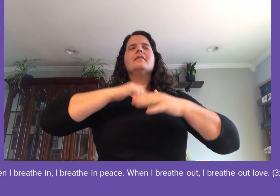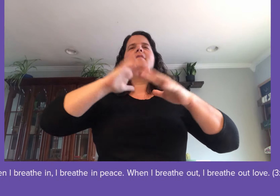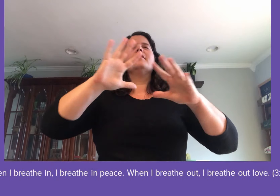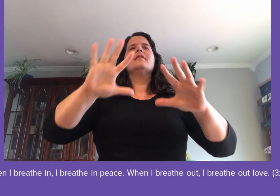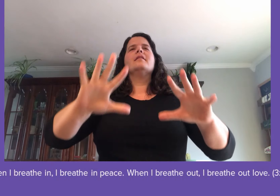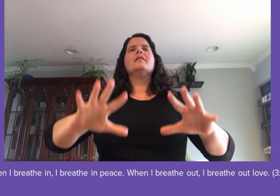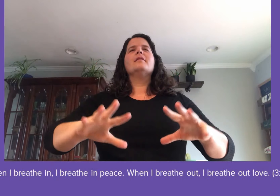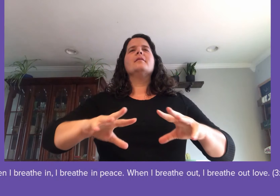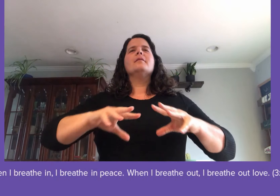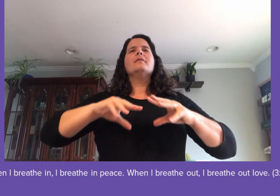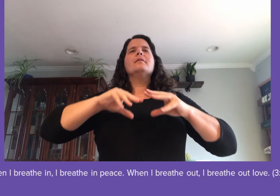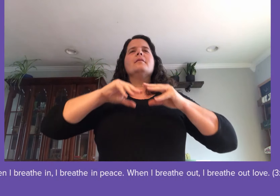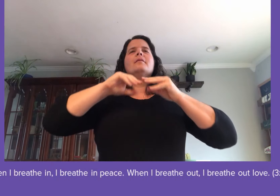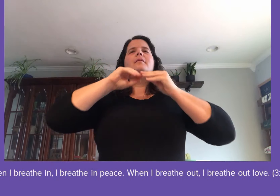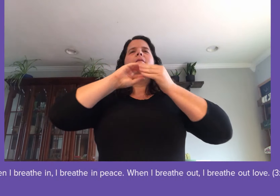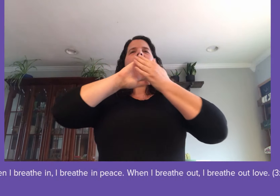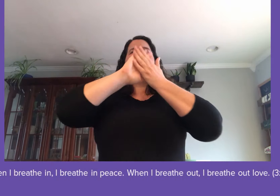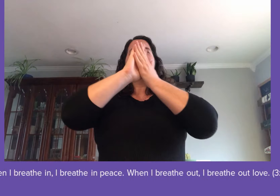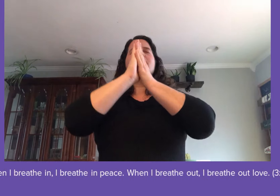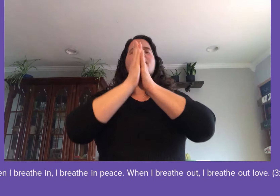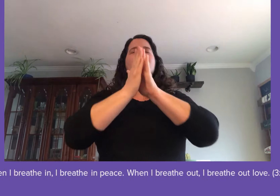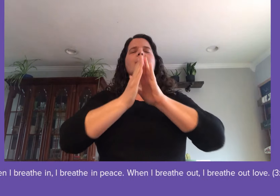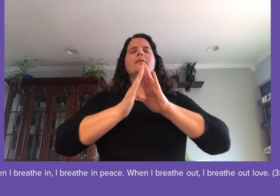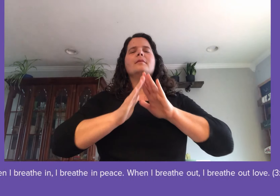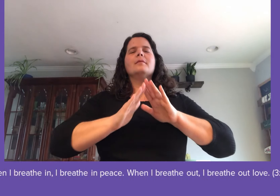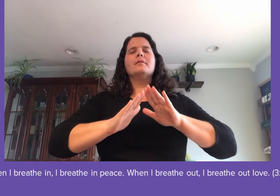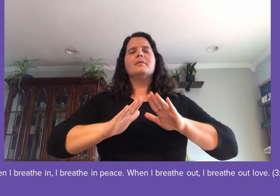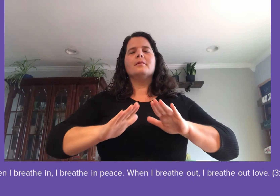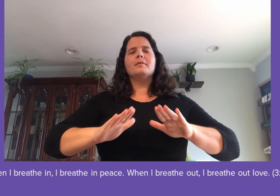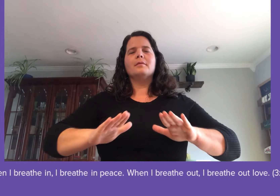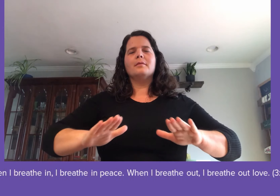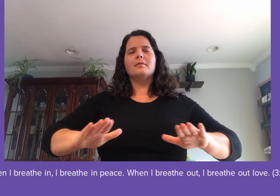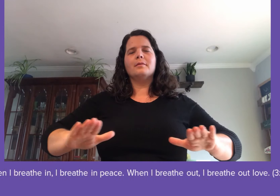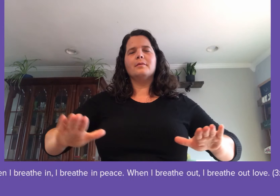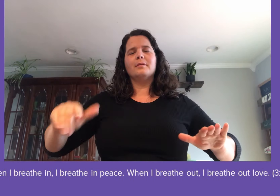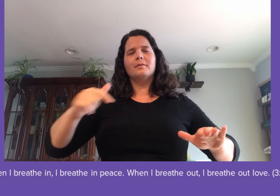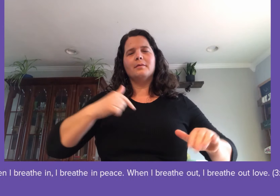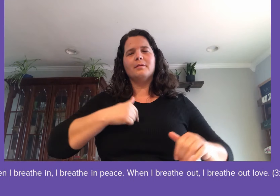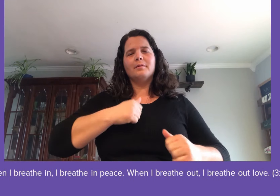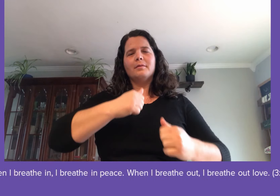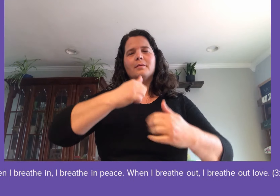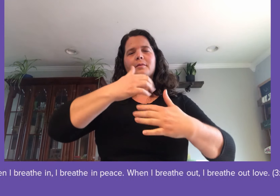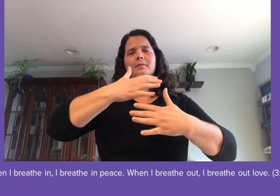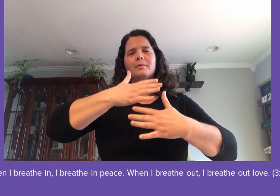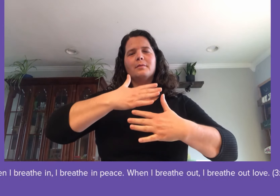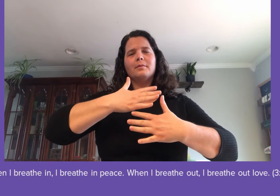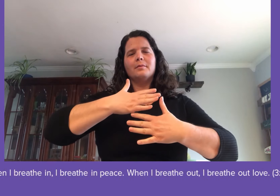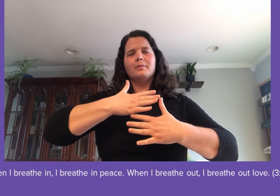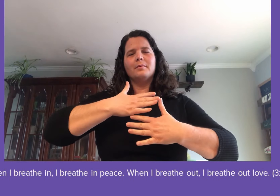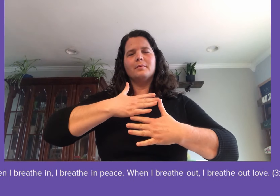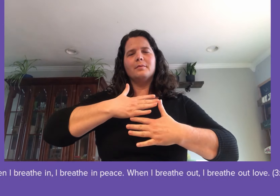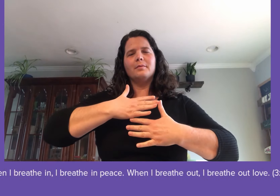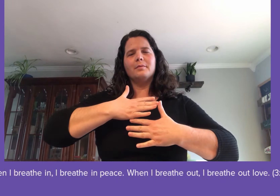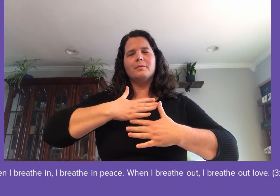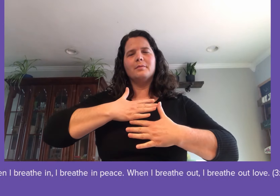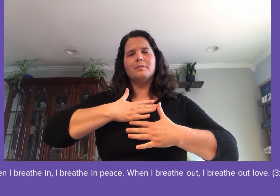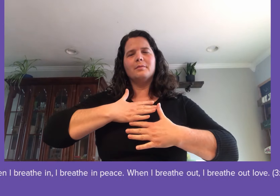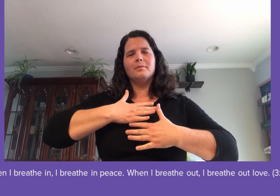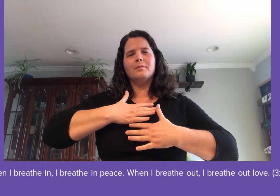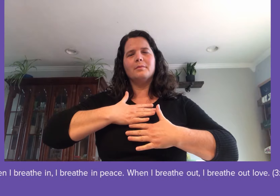in, I breathe in peace. When I breathe